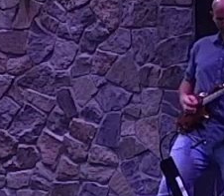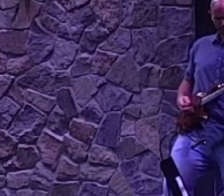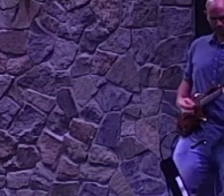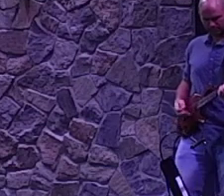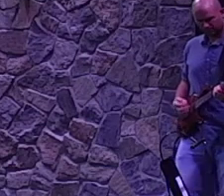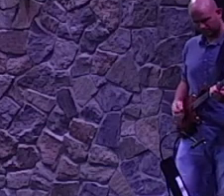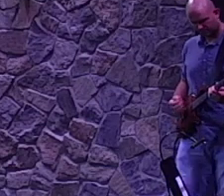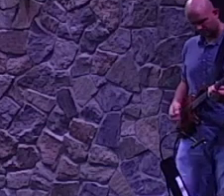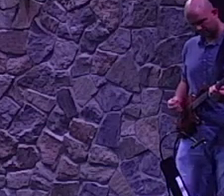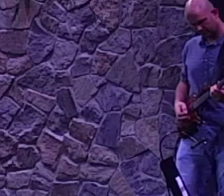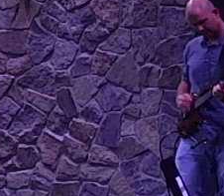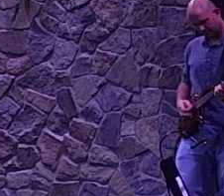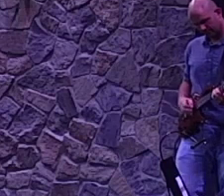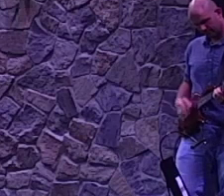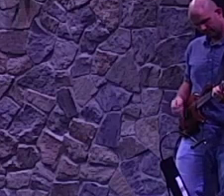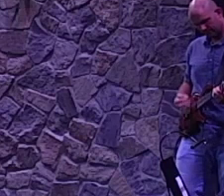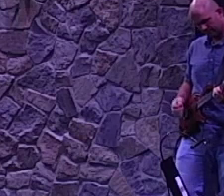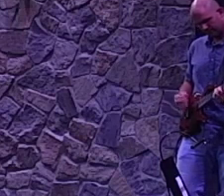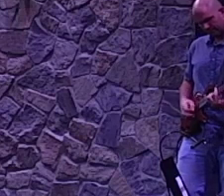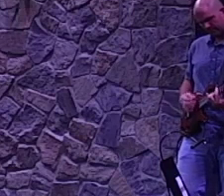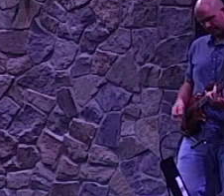My shame was a ransom.